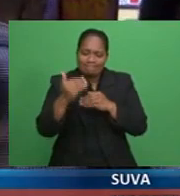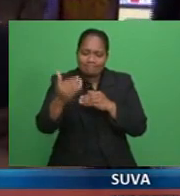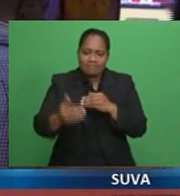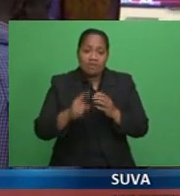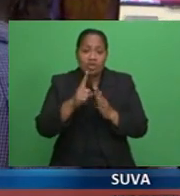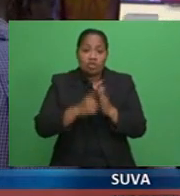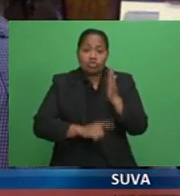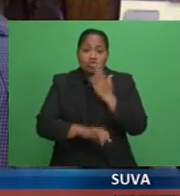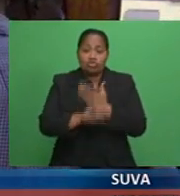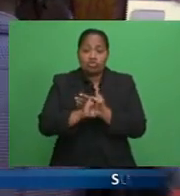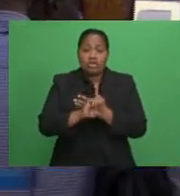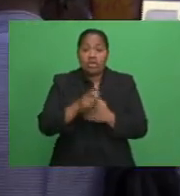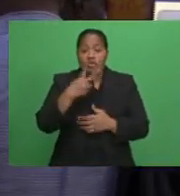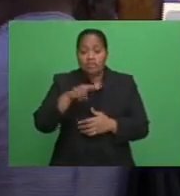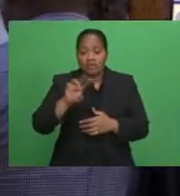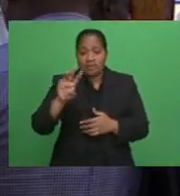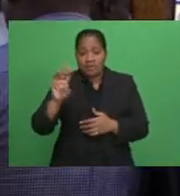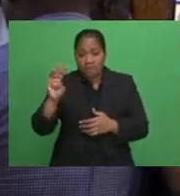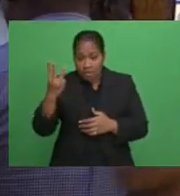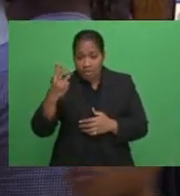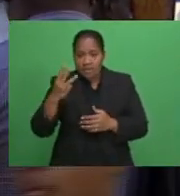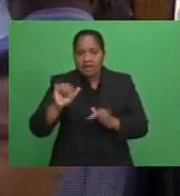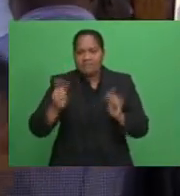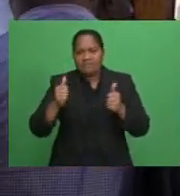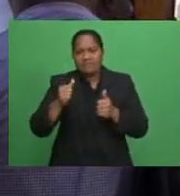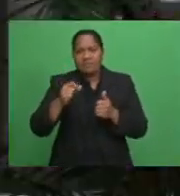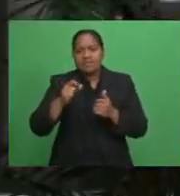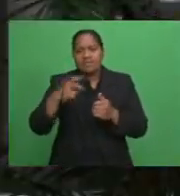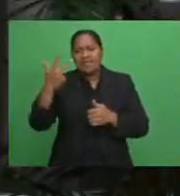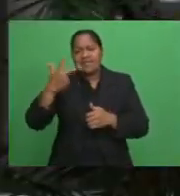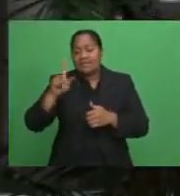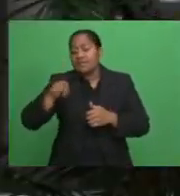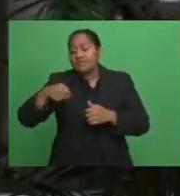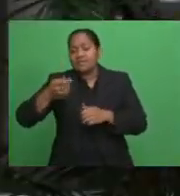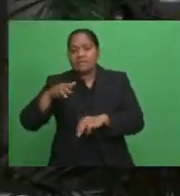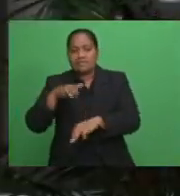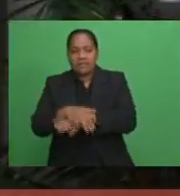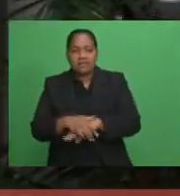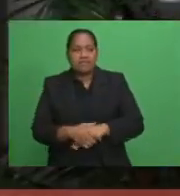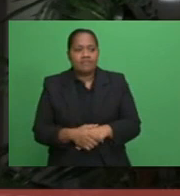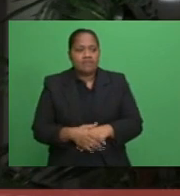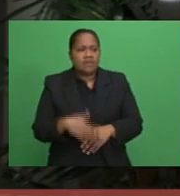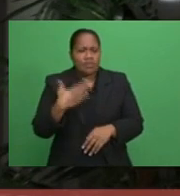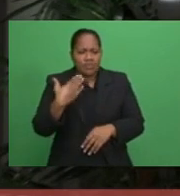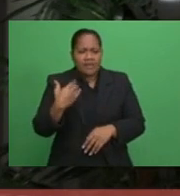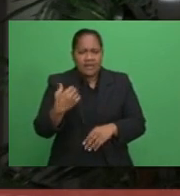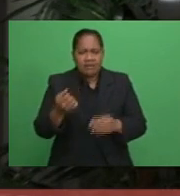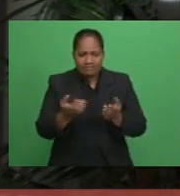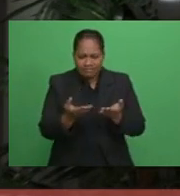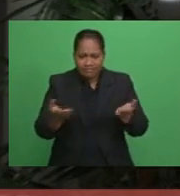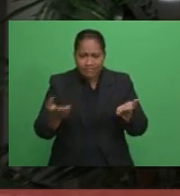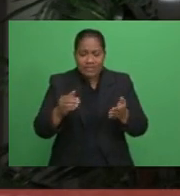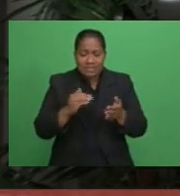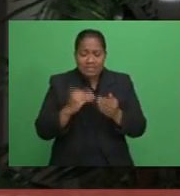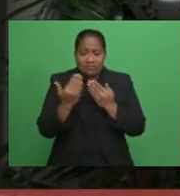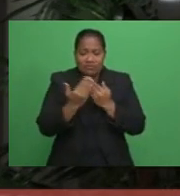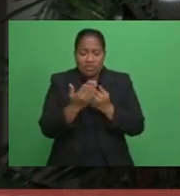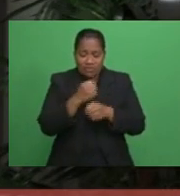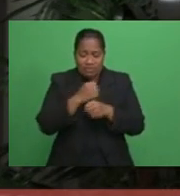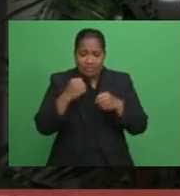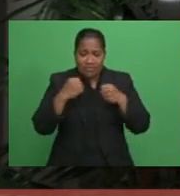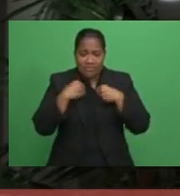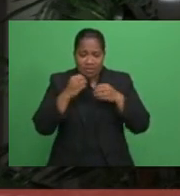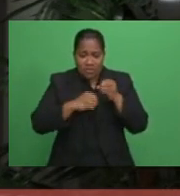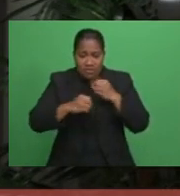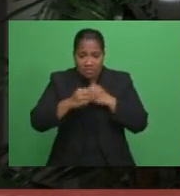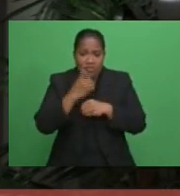the 18th of next month. Yes, we have a whole platform in front of our office to try and onboard members who don't have